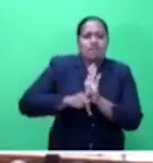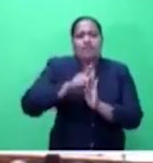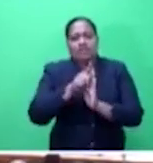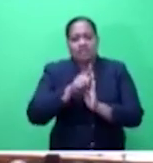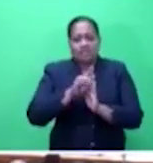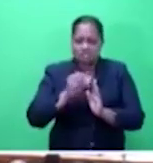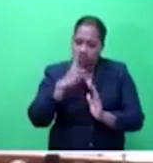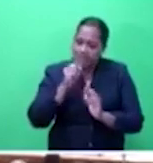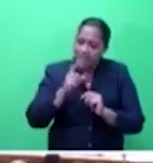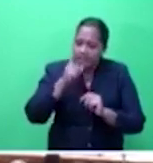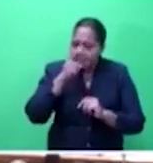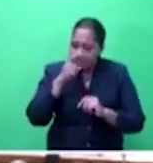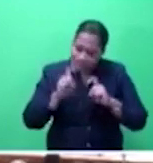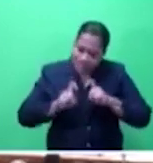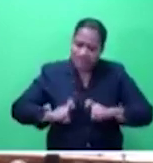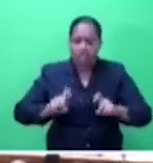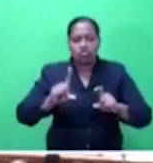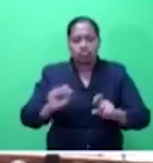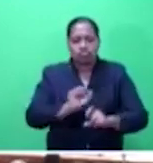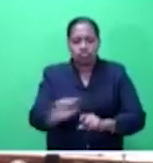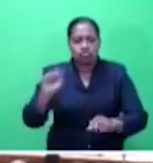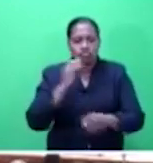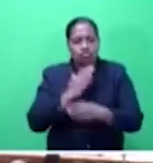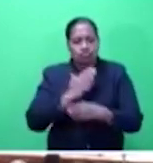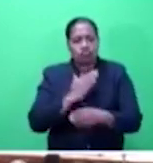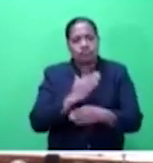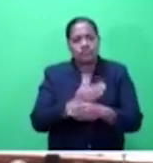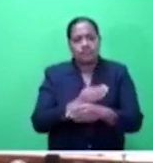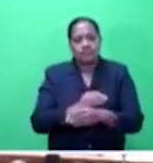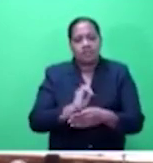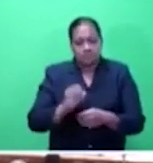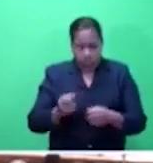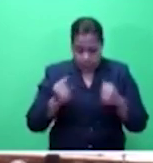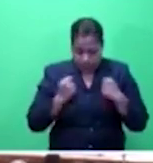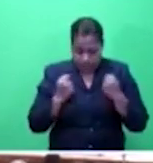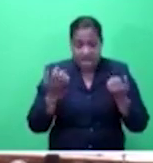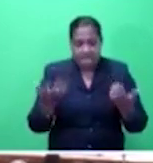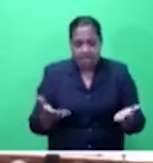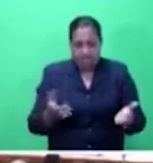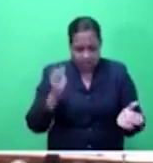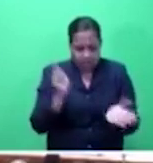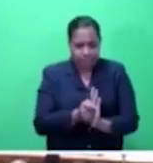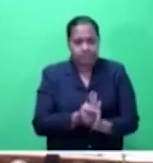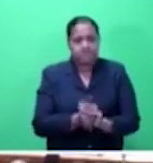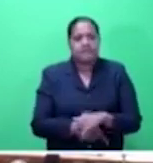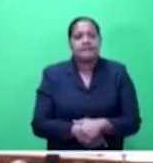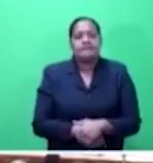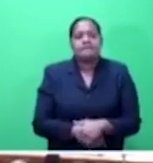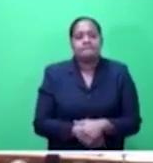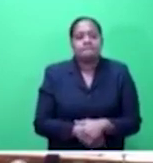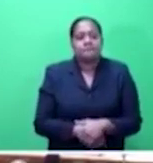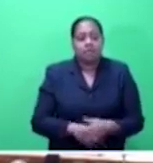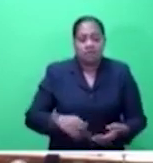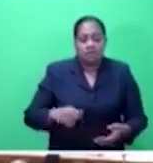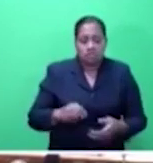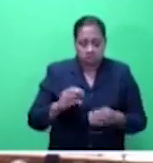in their jobs. This facility will be made available immediately. The RBF has already slashed the reduced